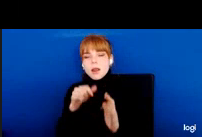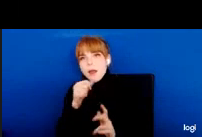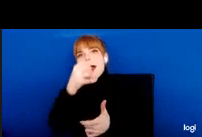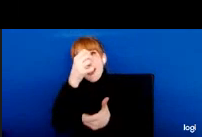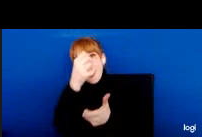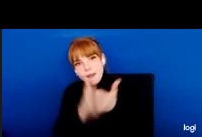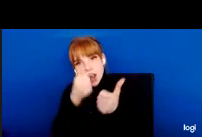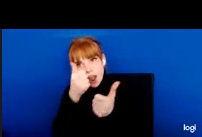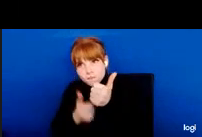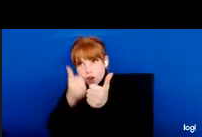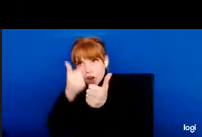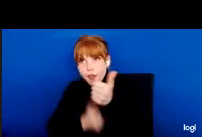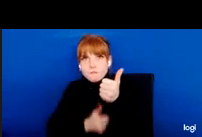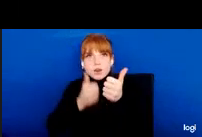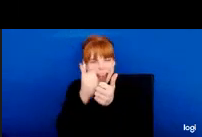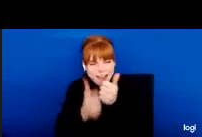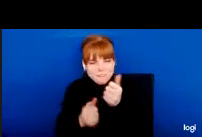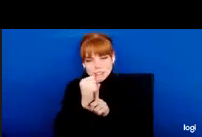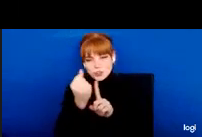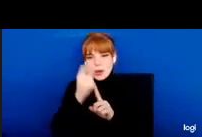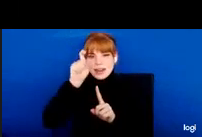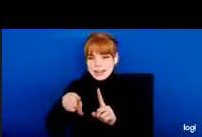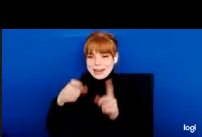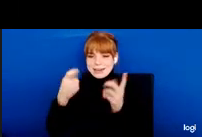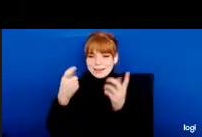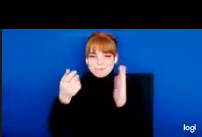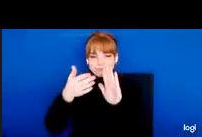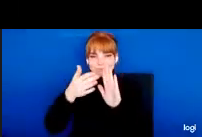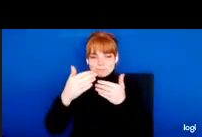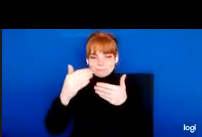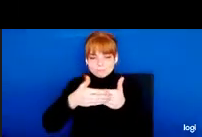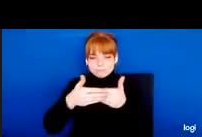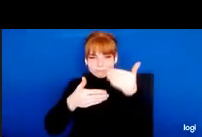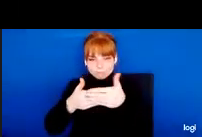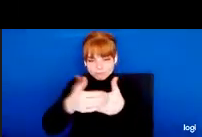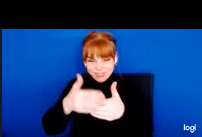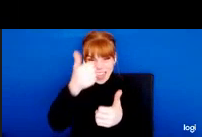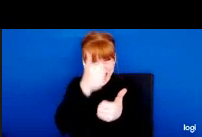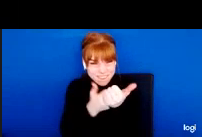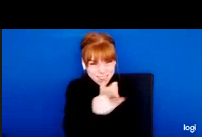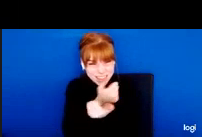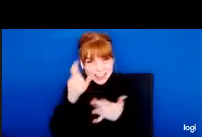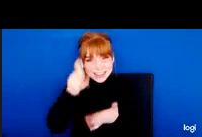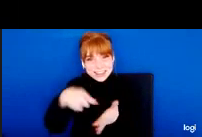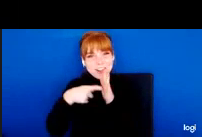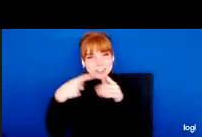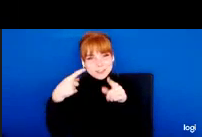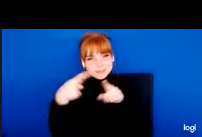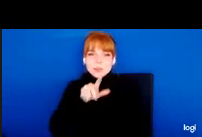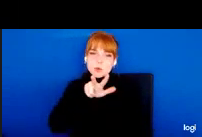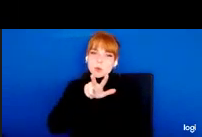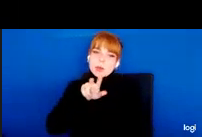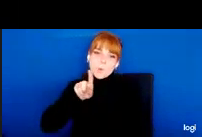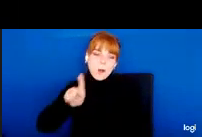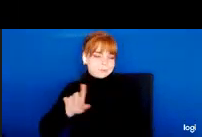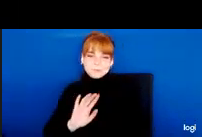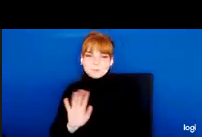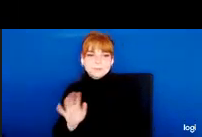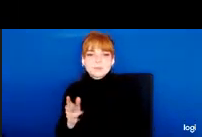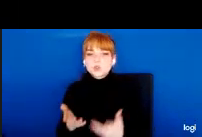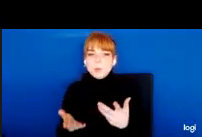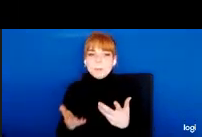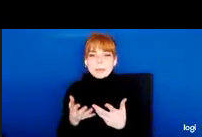3 to 1 contrast with every other state. If I said I had a checkbox and it was one color when it was in its default state, and another color